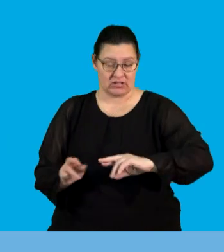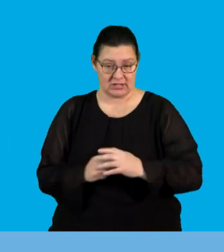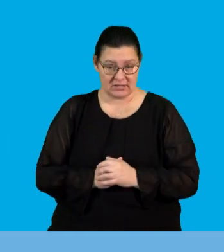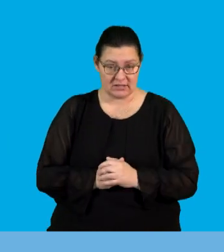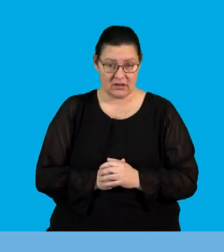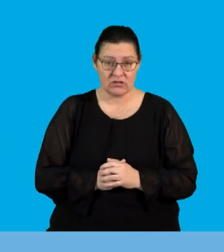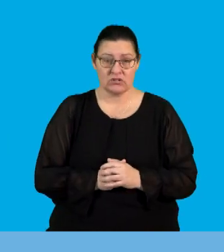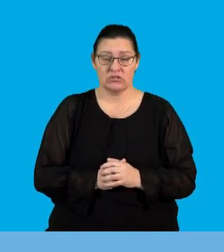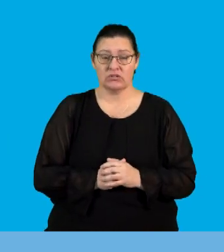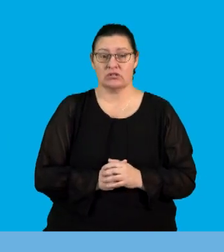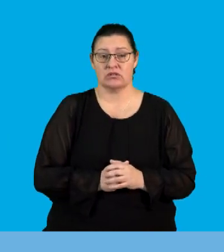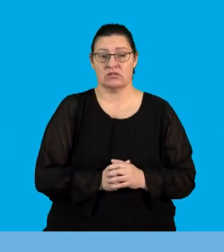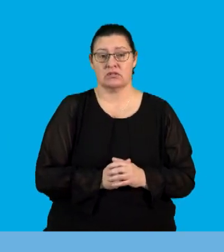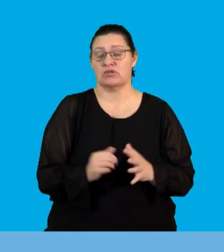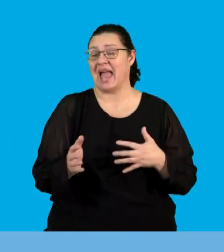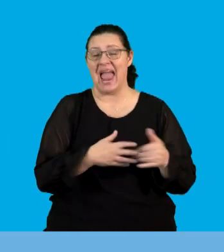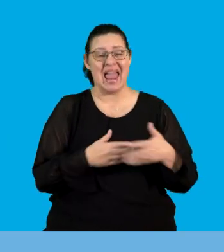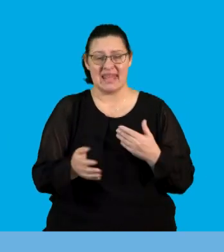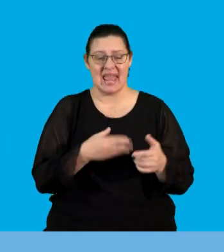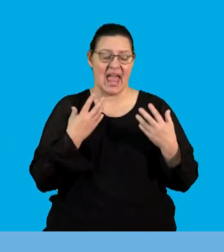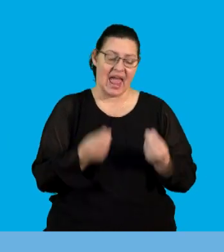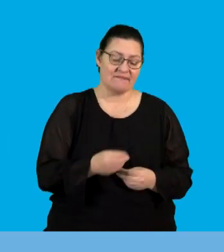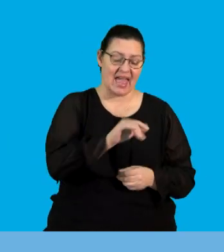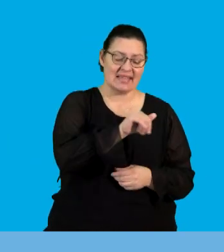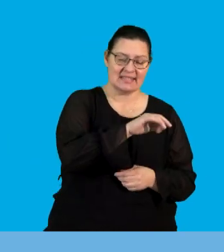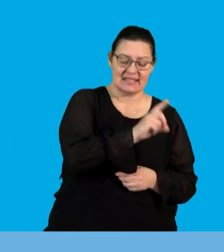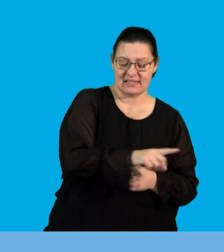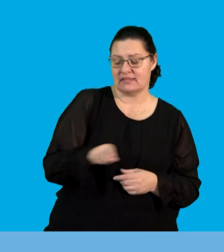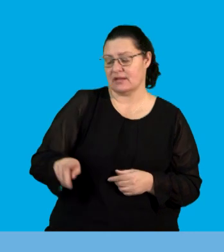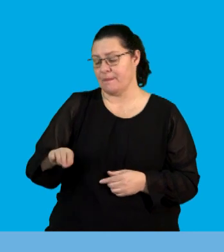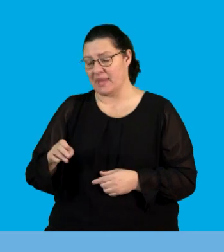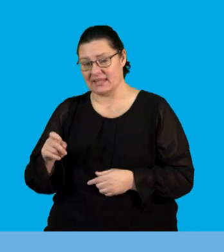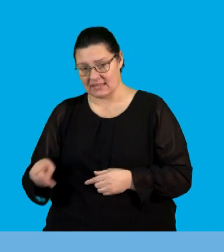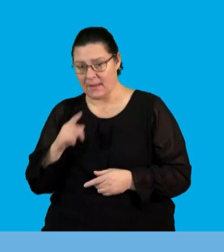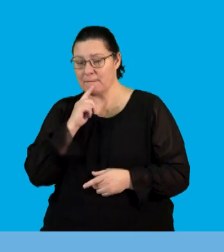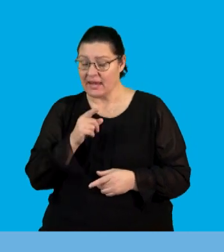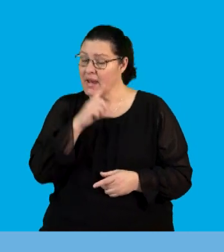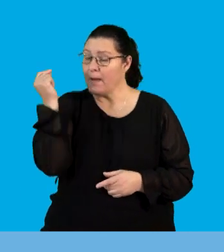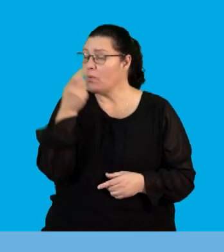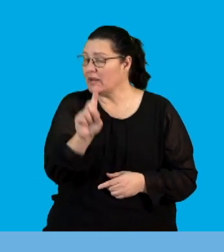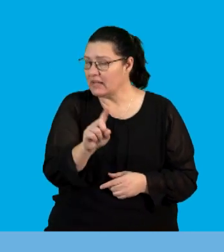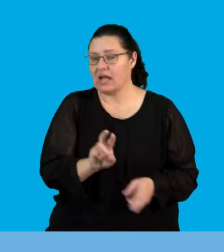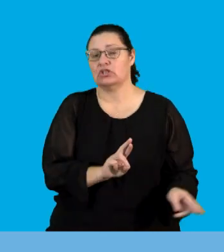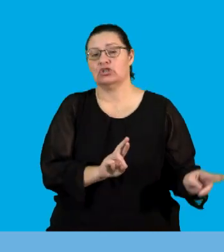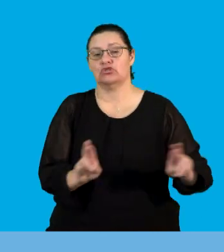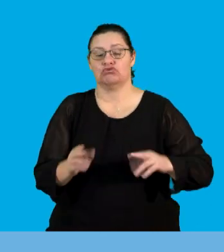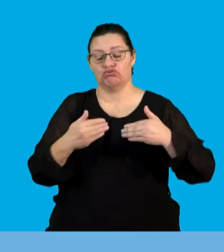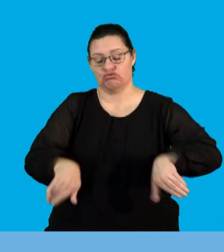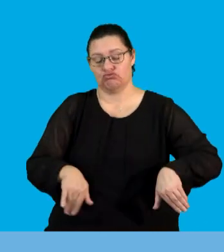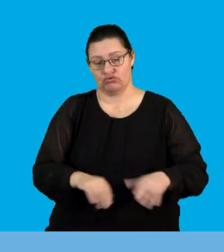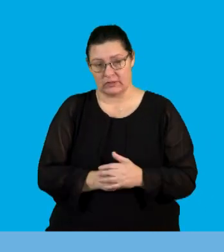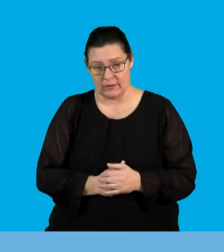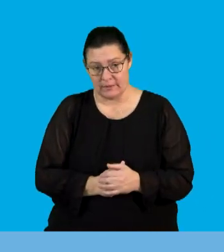neutralization reaction. So any reaction that deals with an acid and a base, that reaction is going to be called a